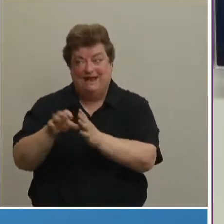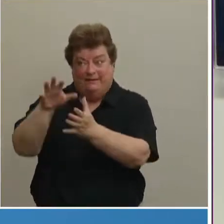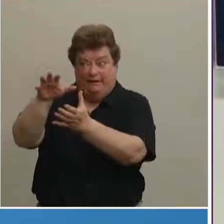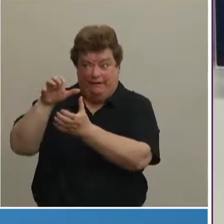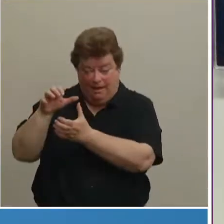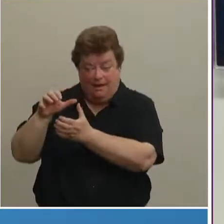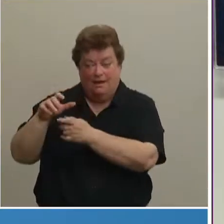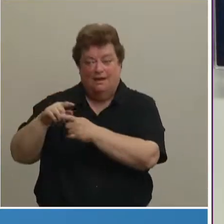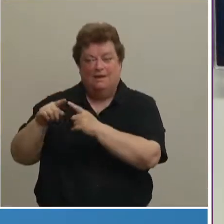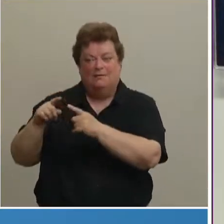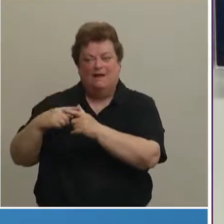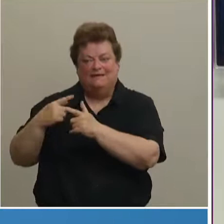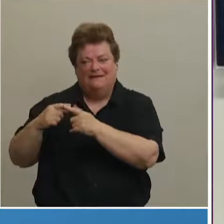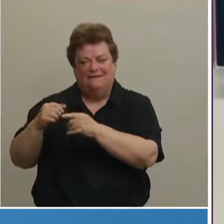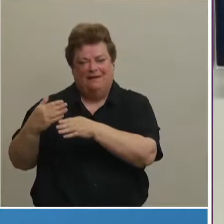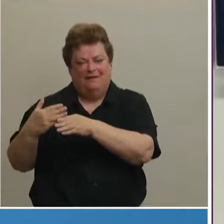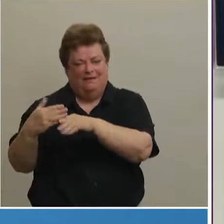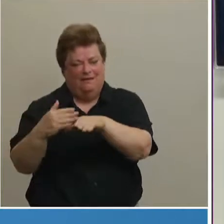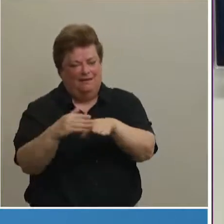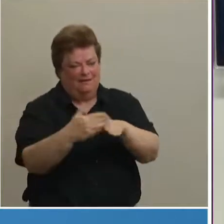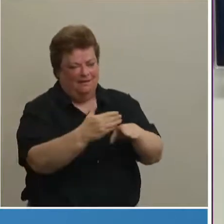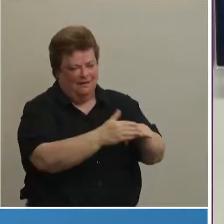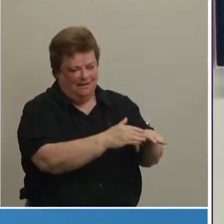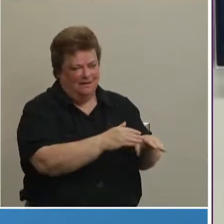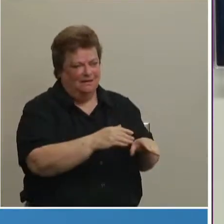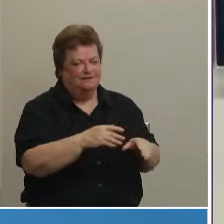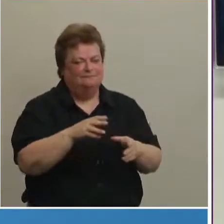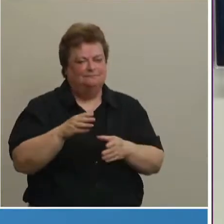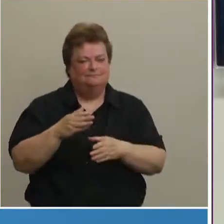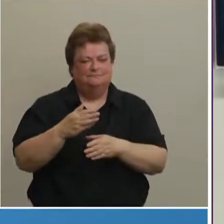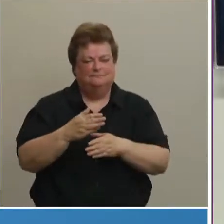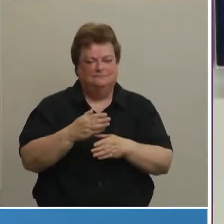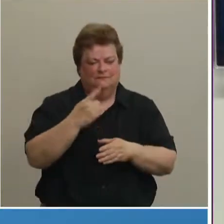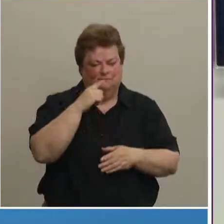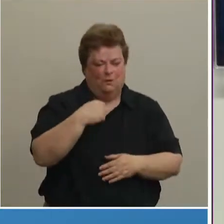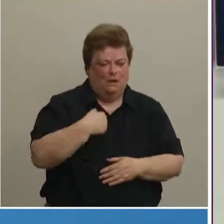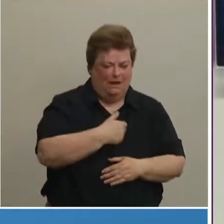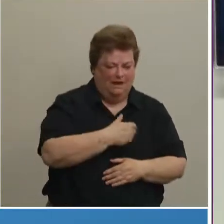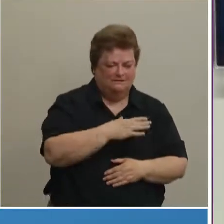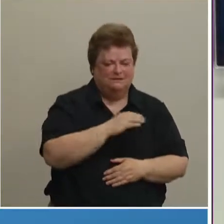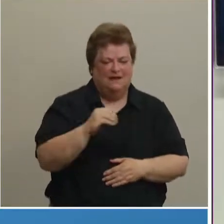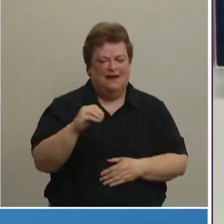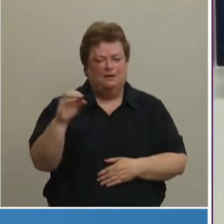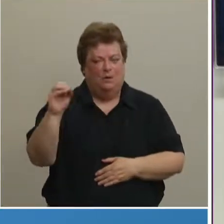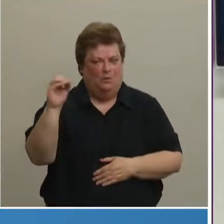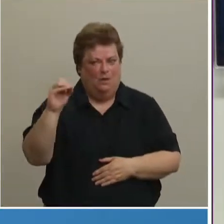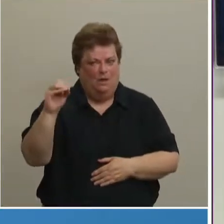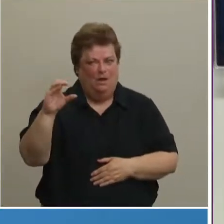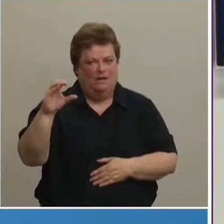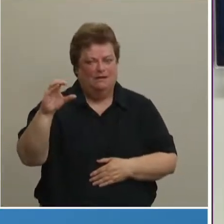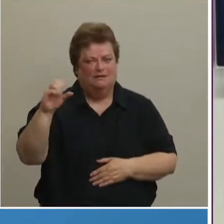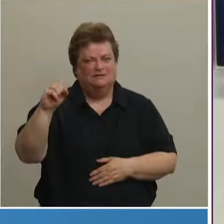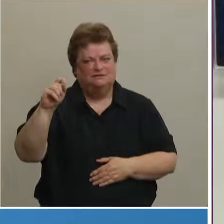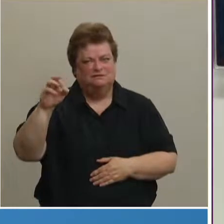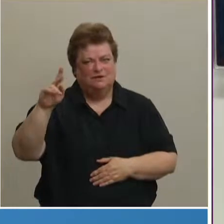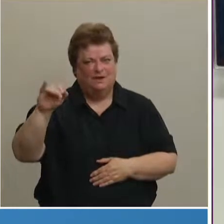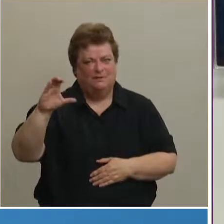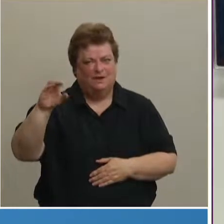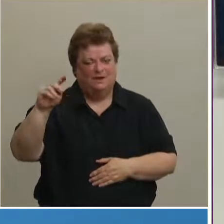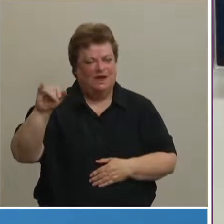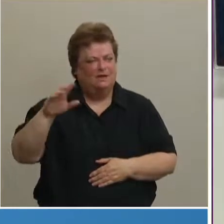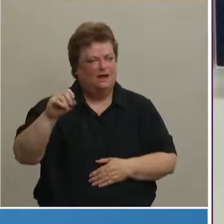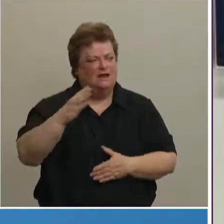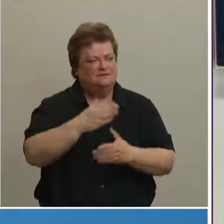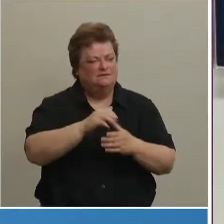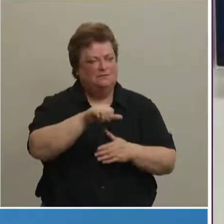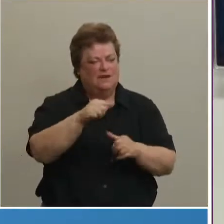those numbers to us in Omaha and Sarpy County, and some other